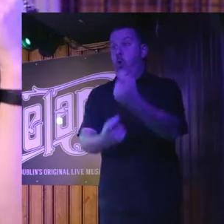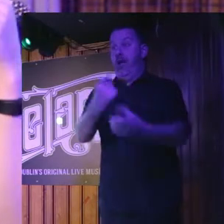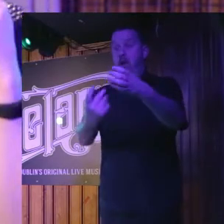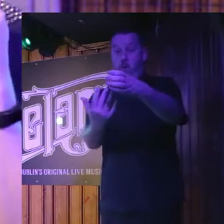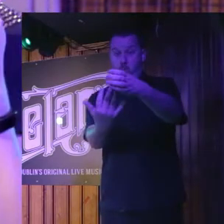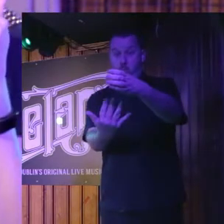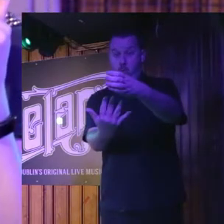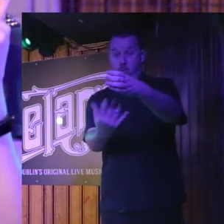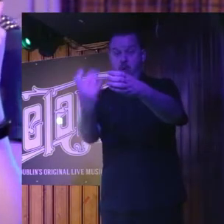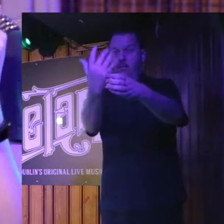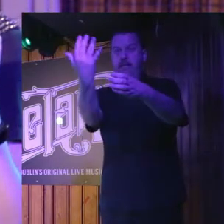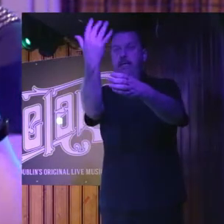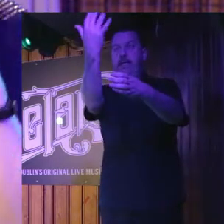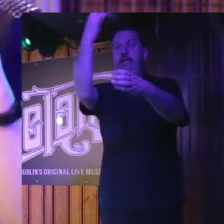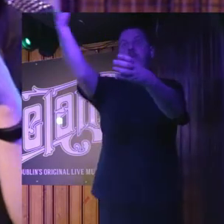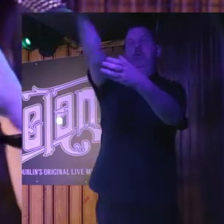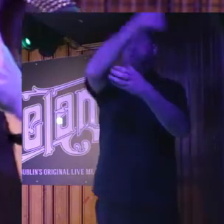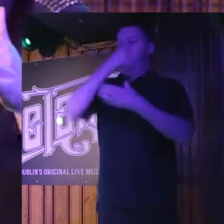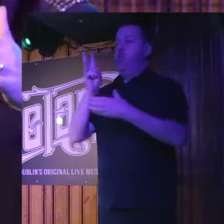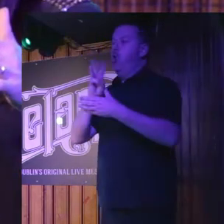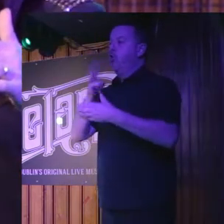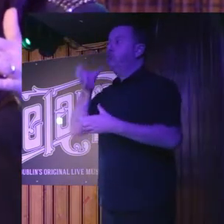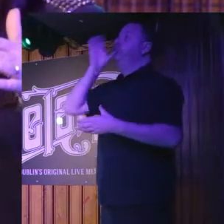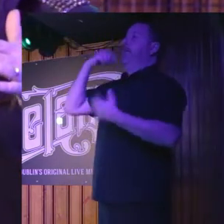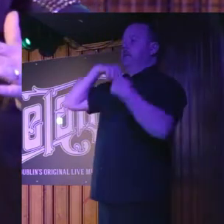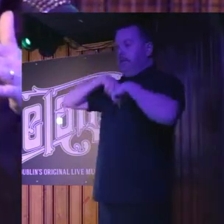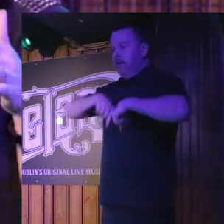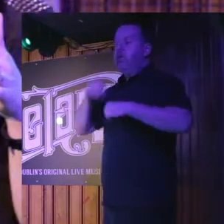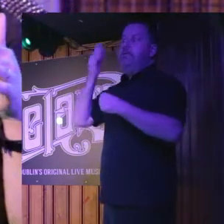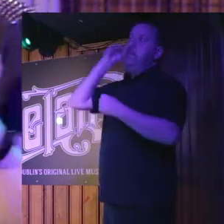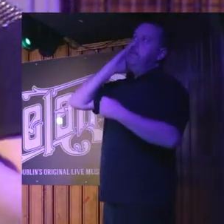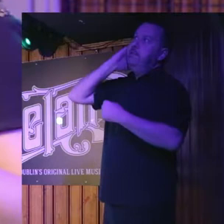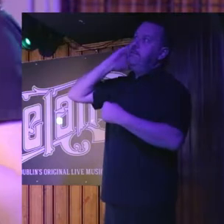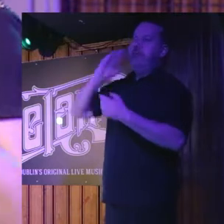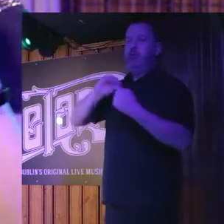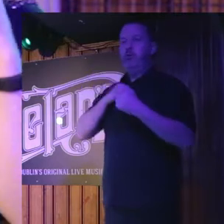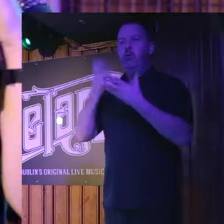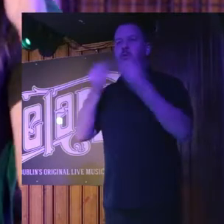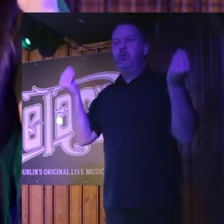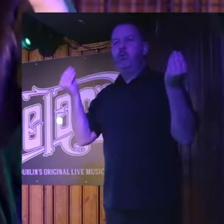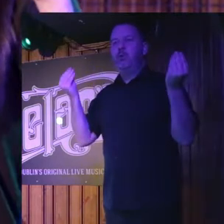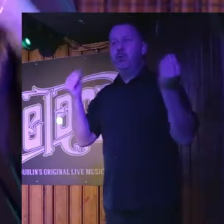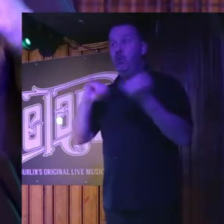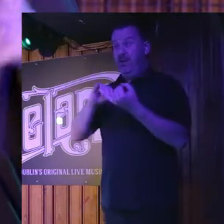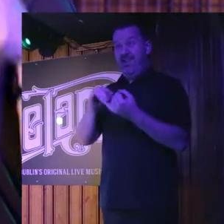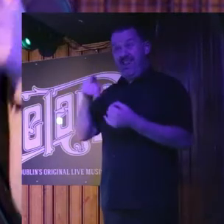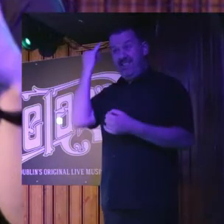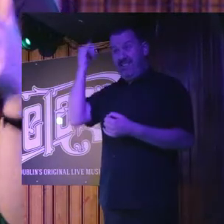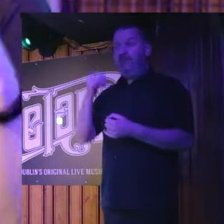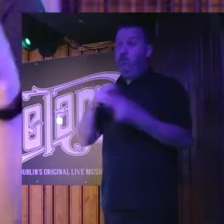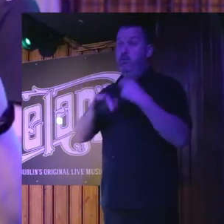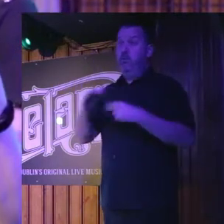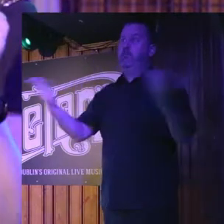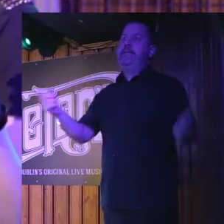try and remedy their hearing loss. Only a hearing person is going to come up with something like this. So if this boiling